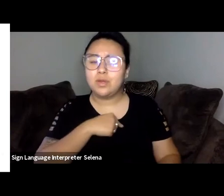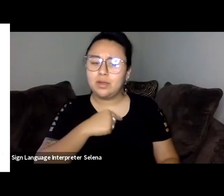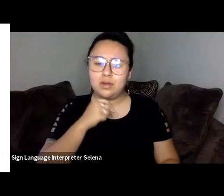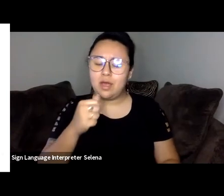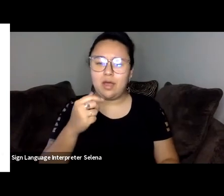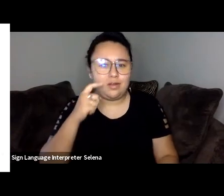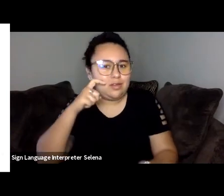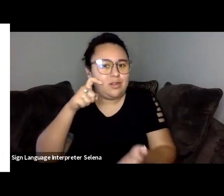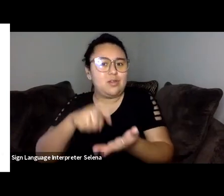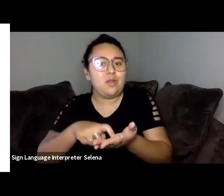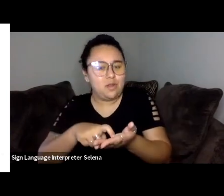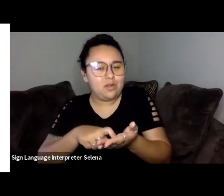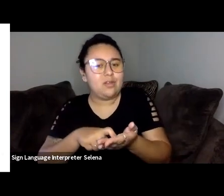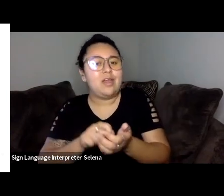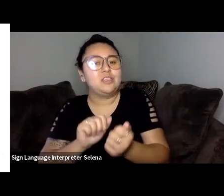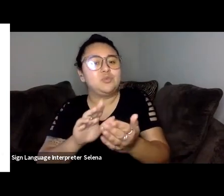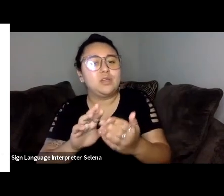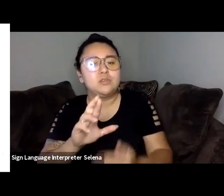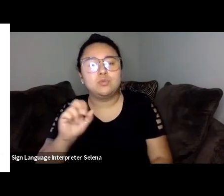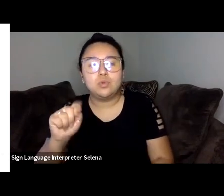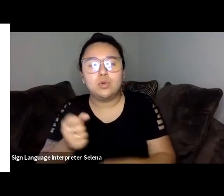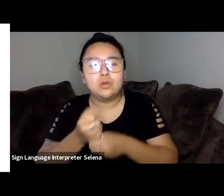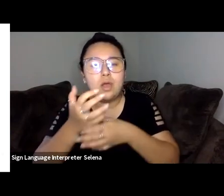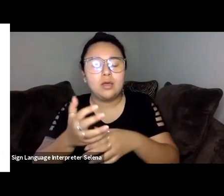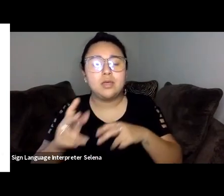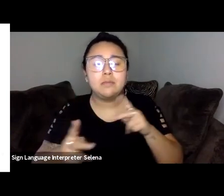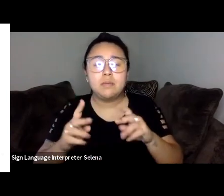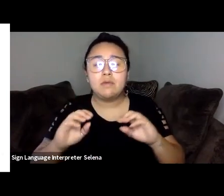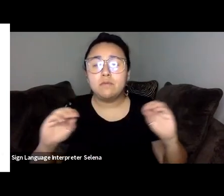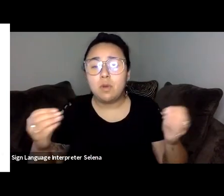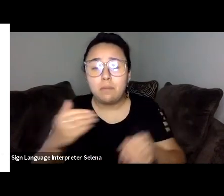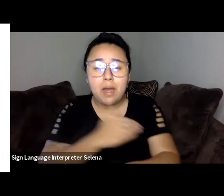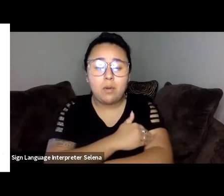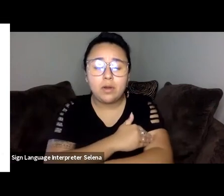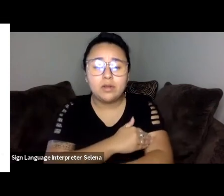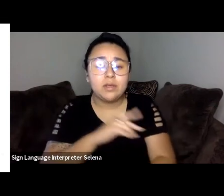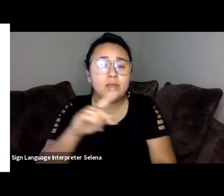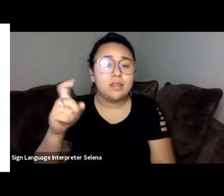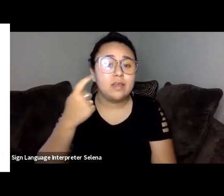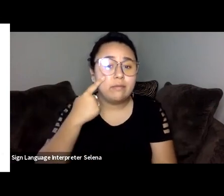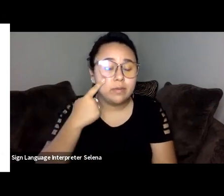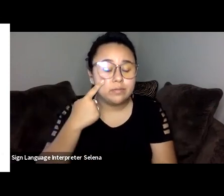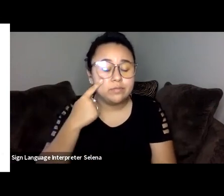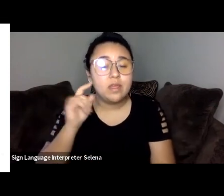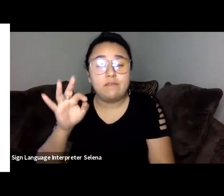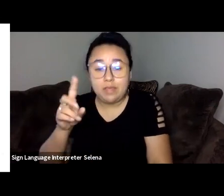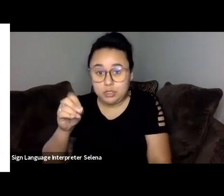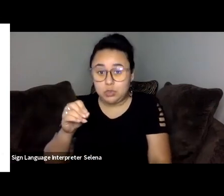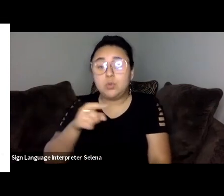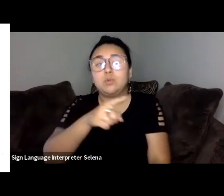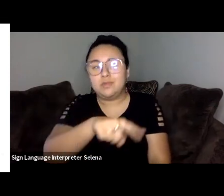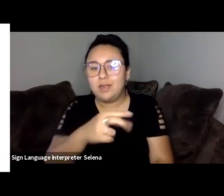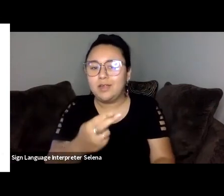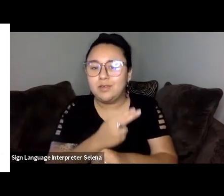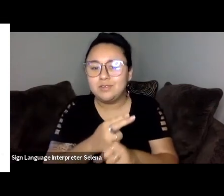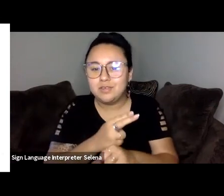Both the people who don't have the power of the state and the people who do have the power of the state are using colonial violence